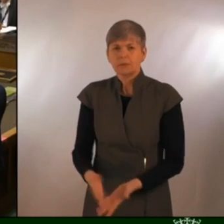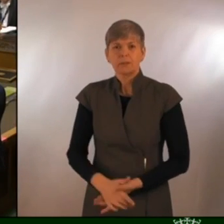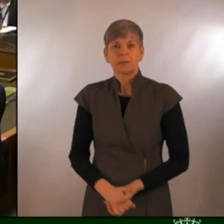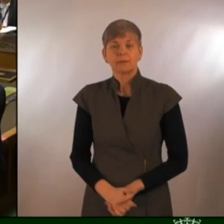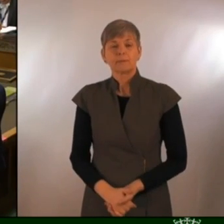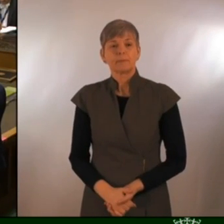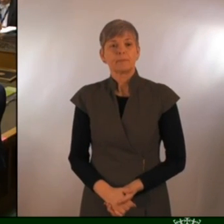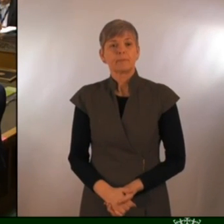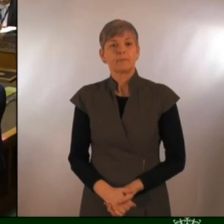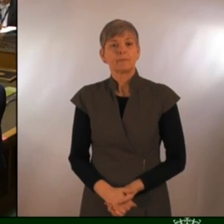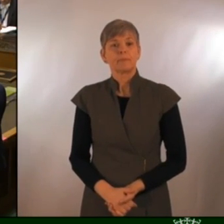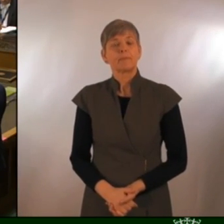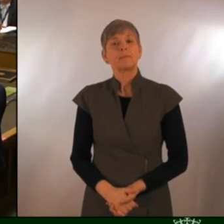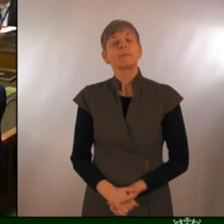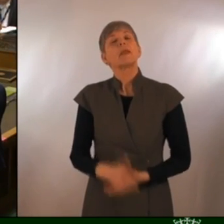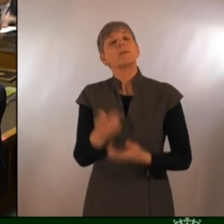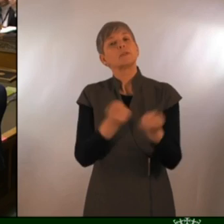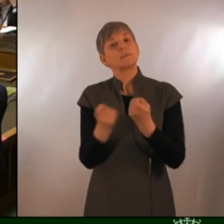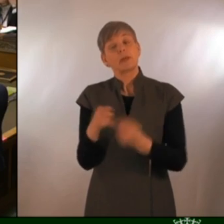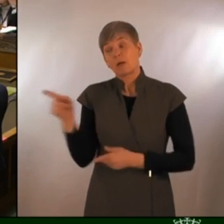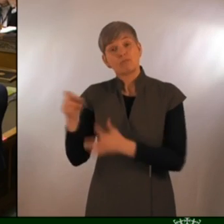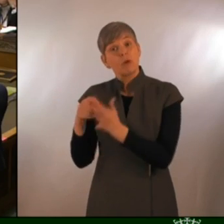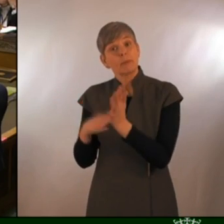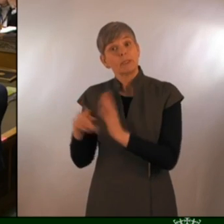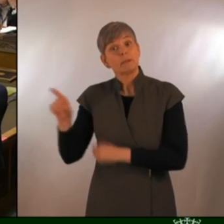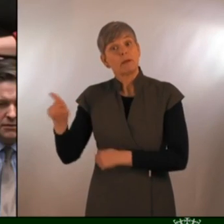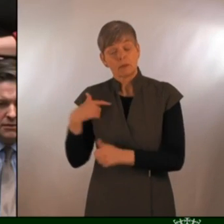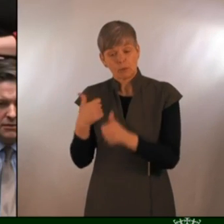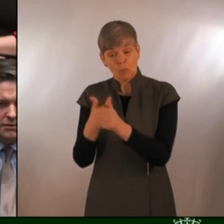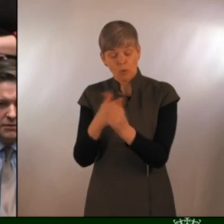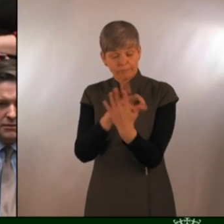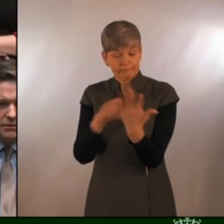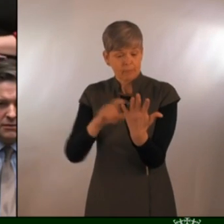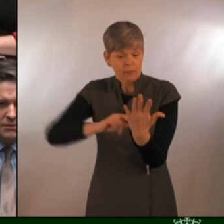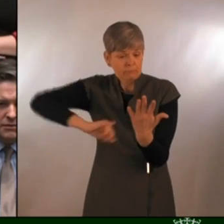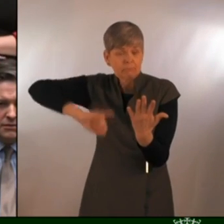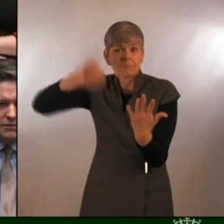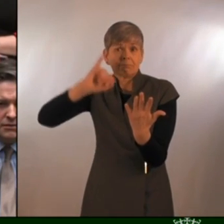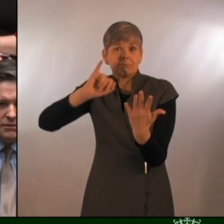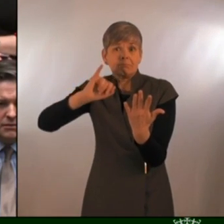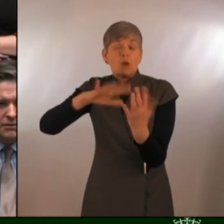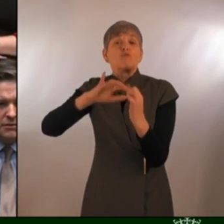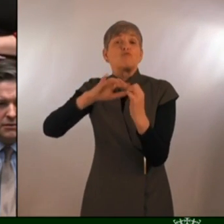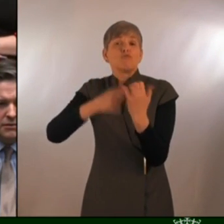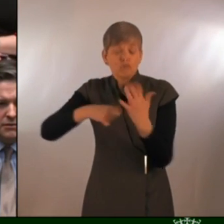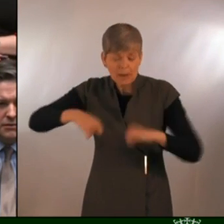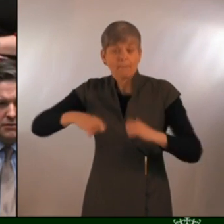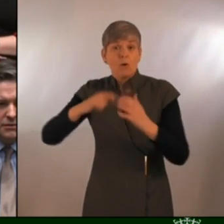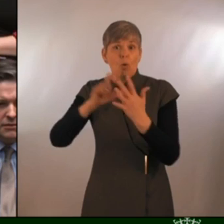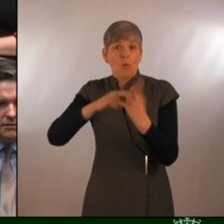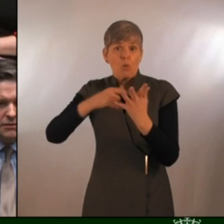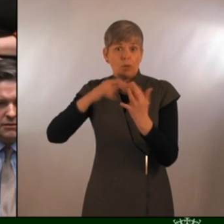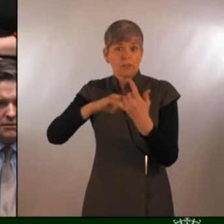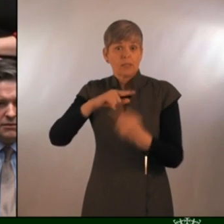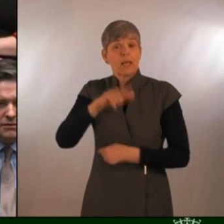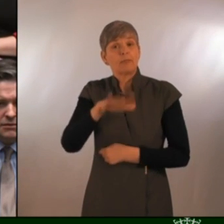Minister supports the absolutely horrendous rape clause in the child tax credit rules. Why does he think it's